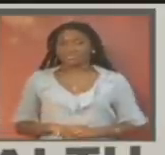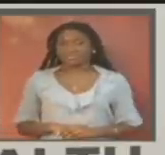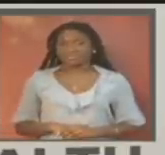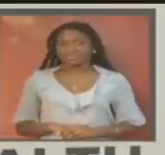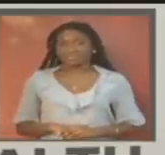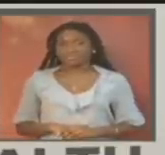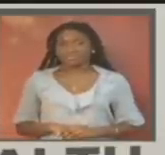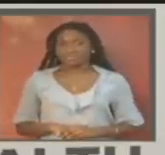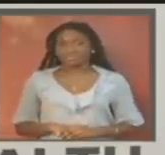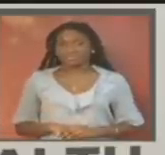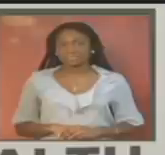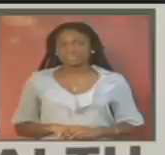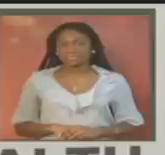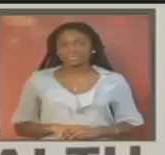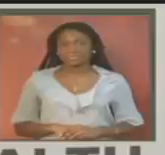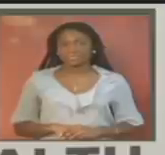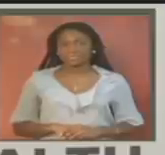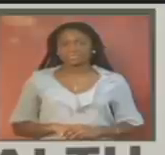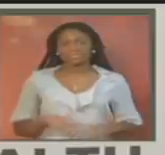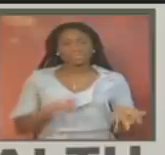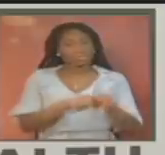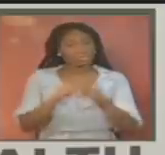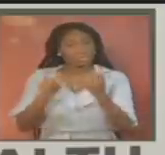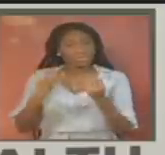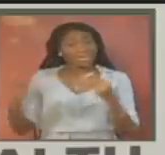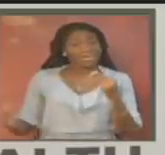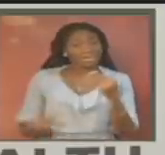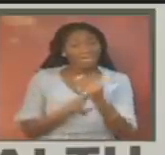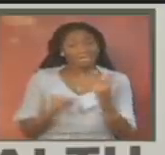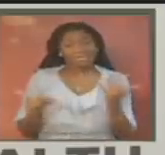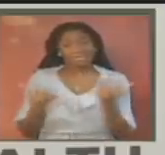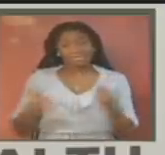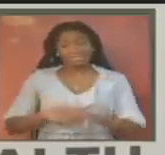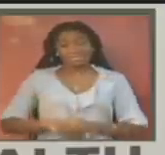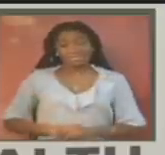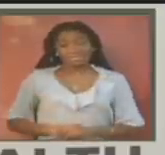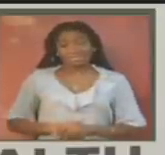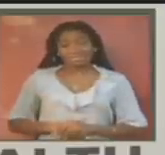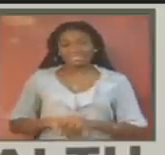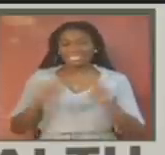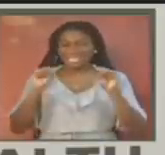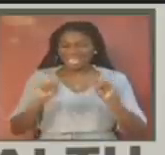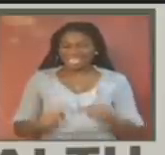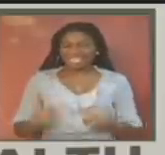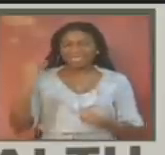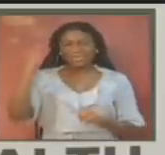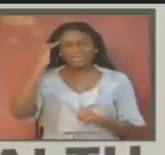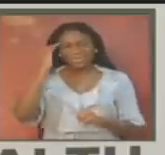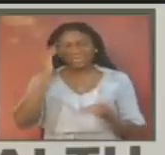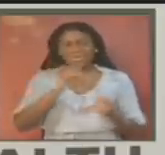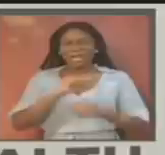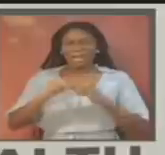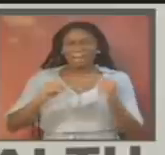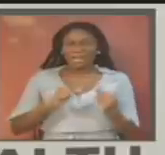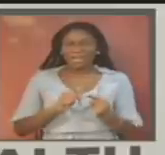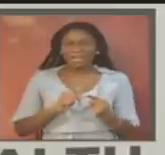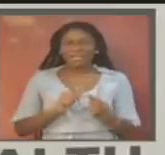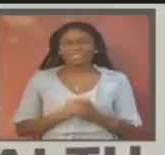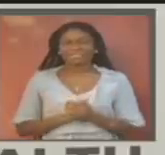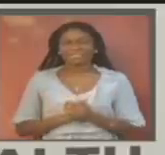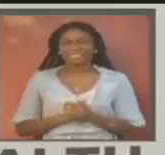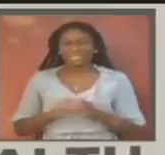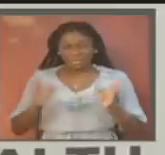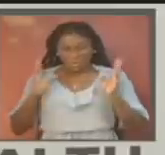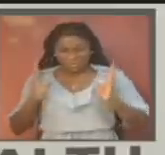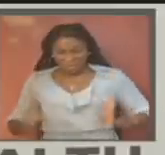MISSI. The fourth point to mention is that although we know about the physical aspects of